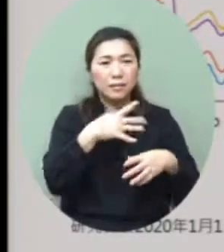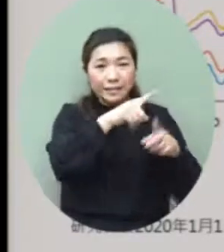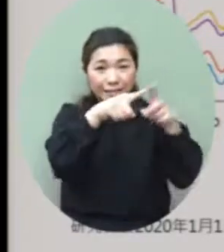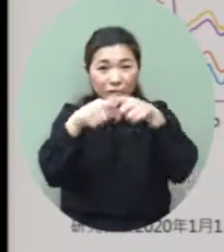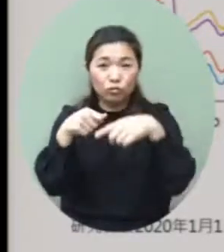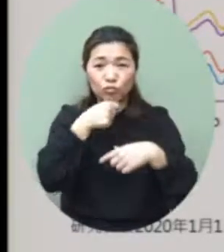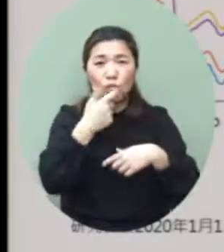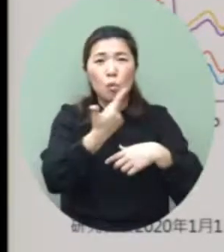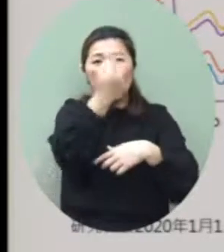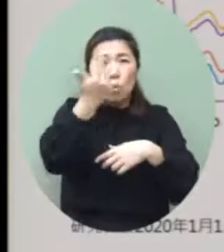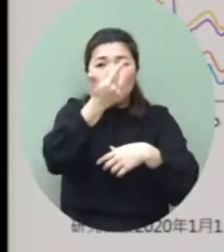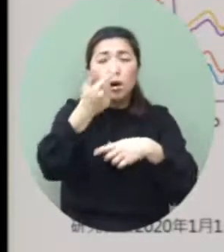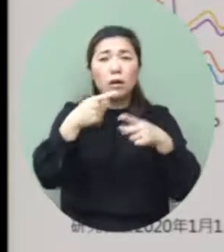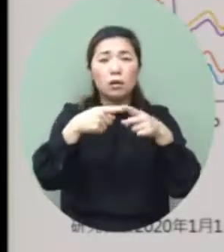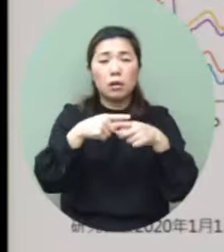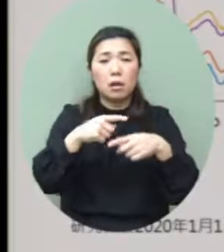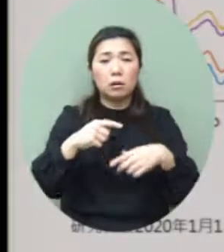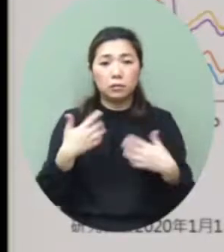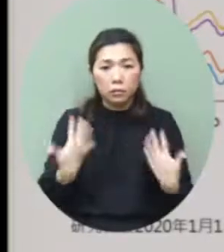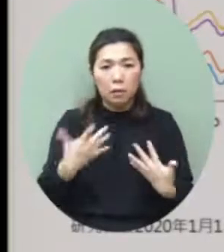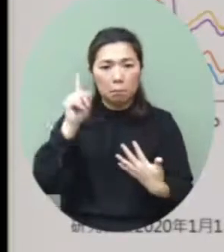in this week, there is